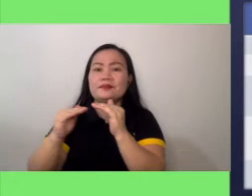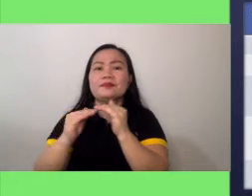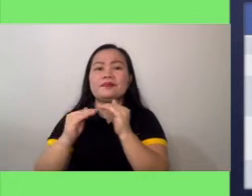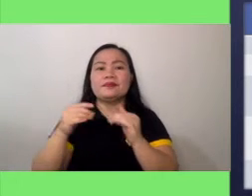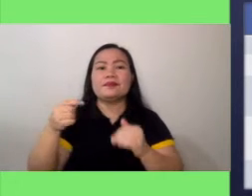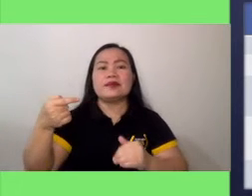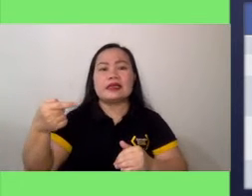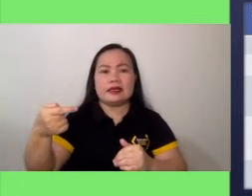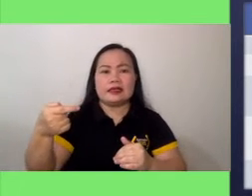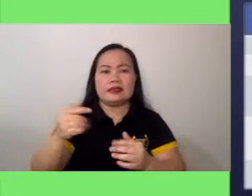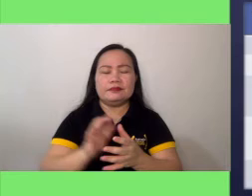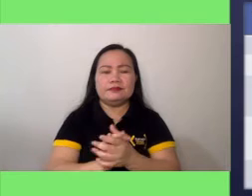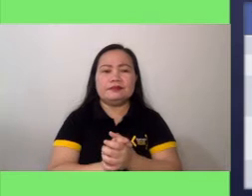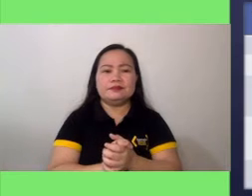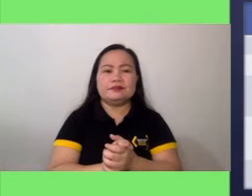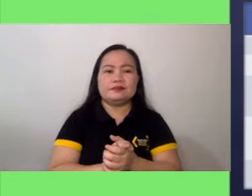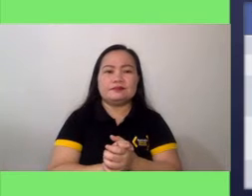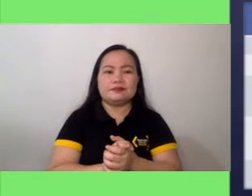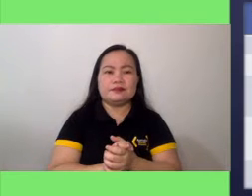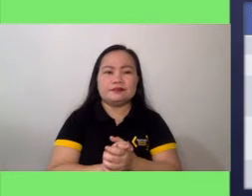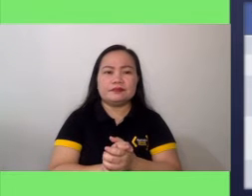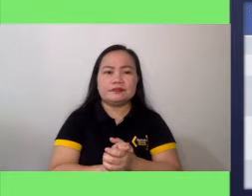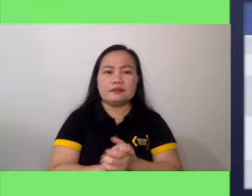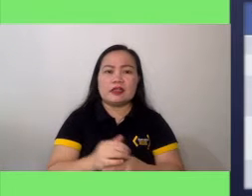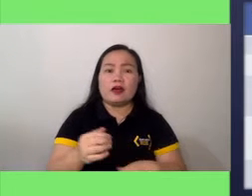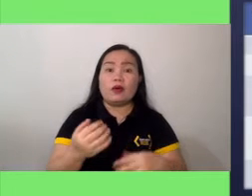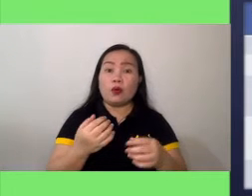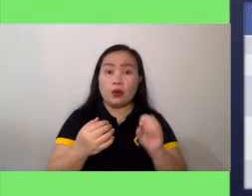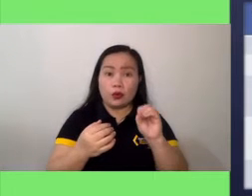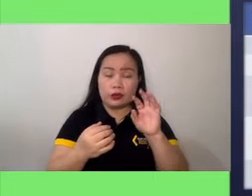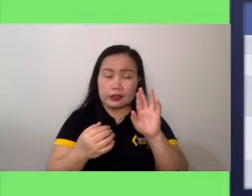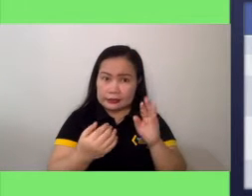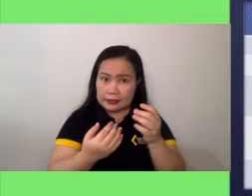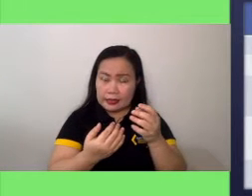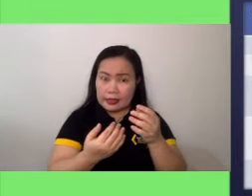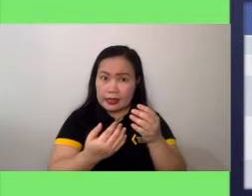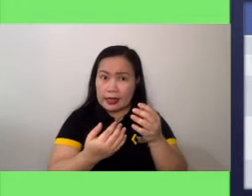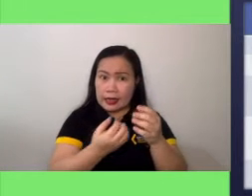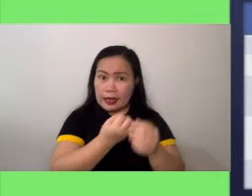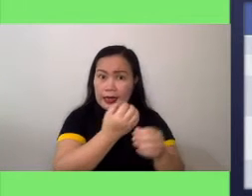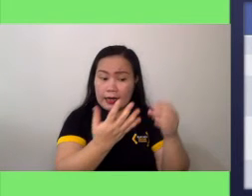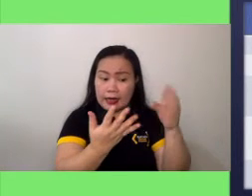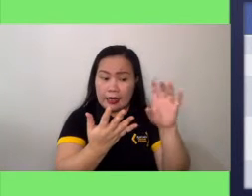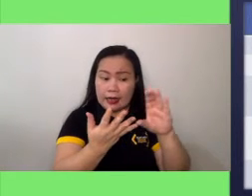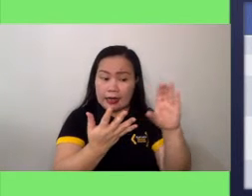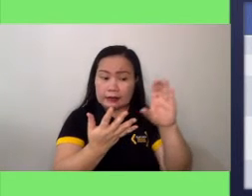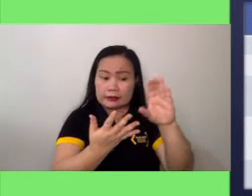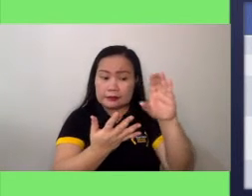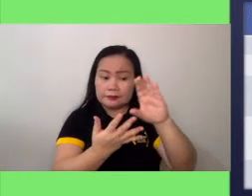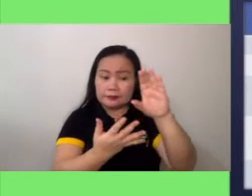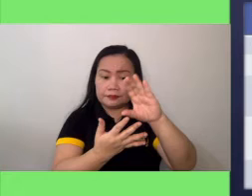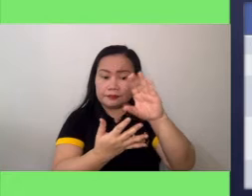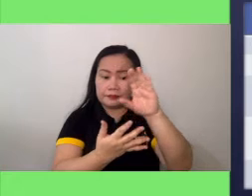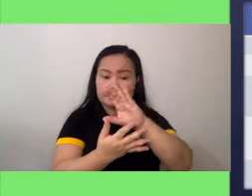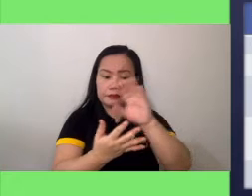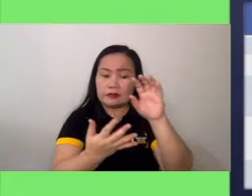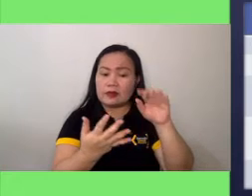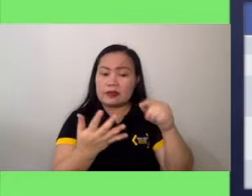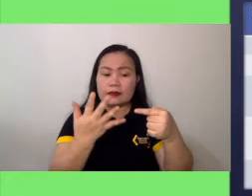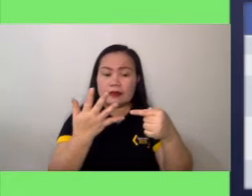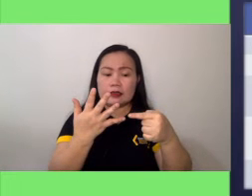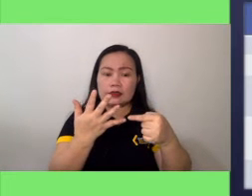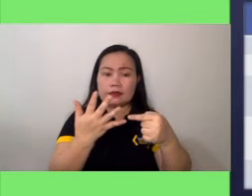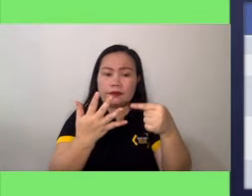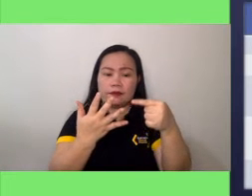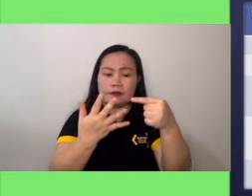negative, negative. Okay? Or simply, bilangin nyo yung odd number. So, 1, 2, bilangin nyo